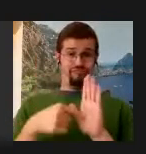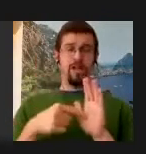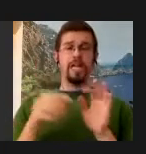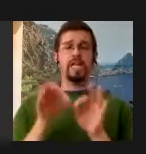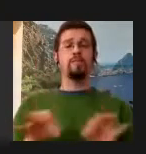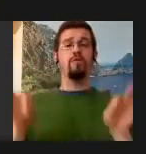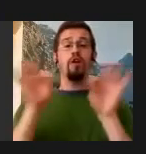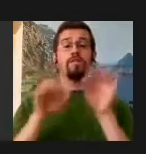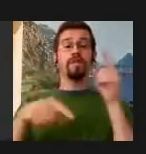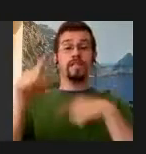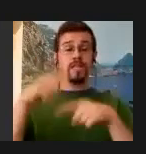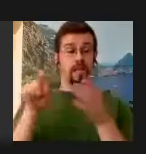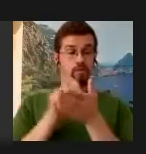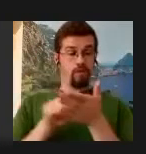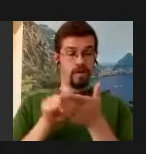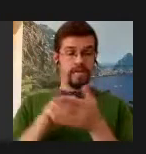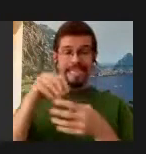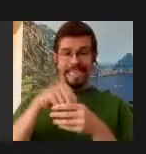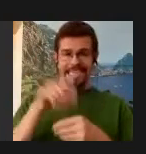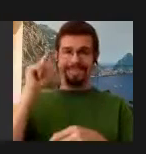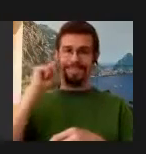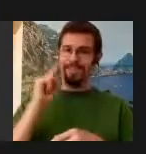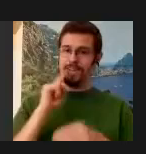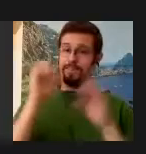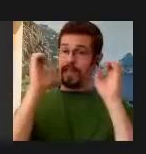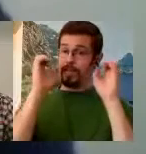sign writing in deaf education.